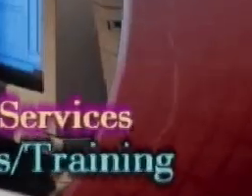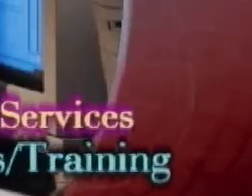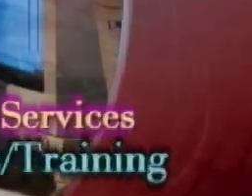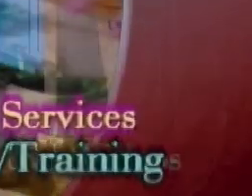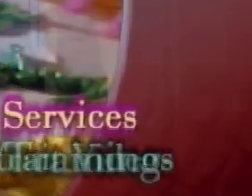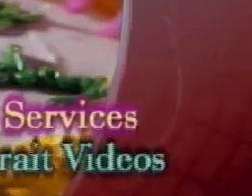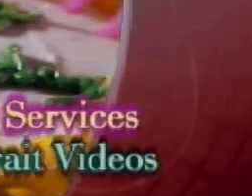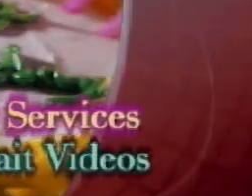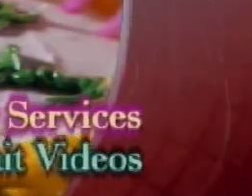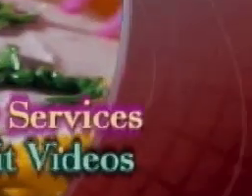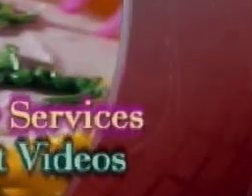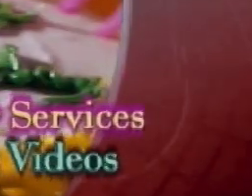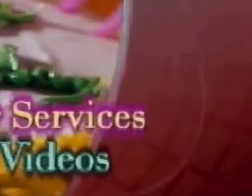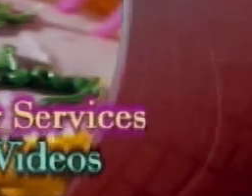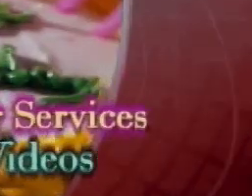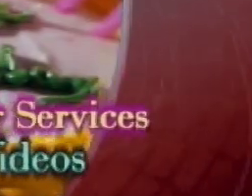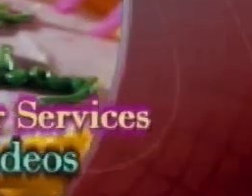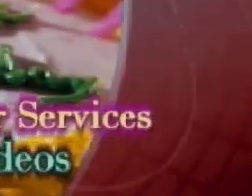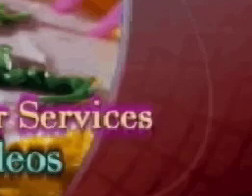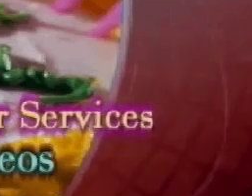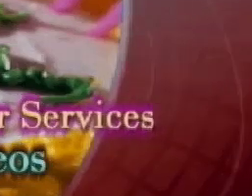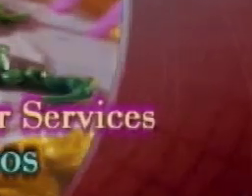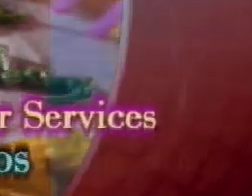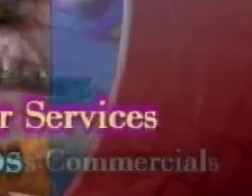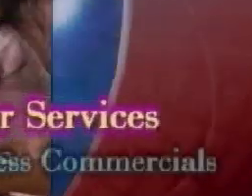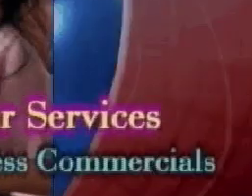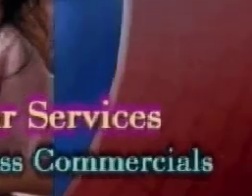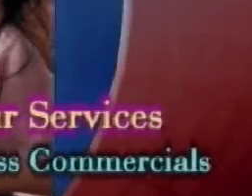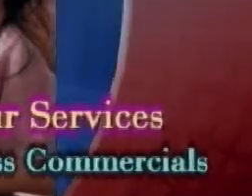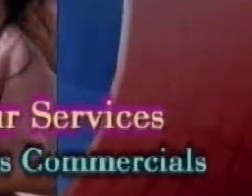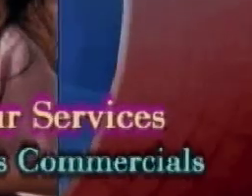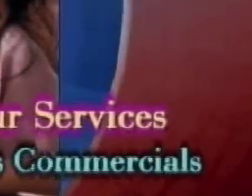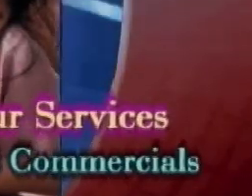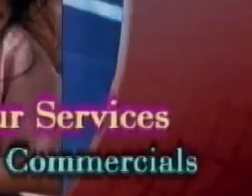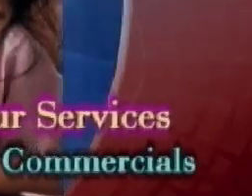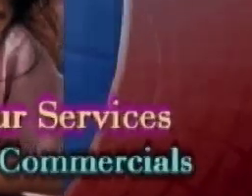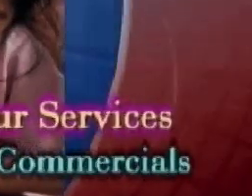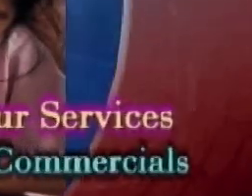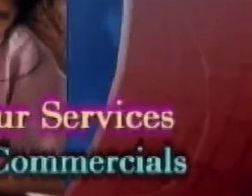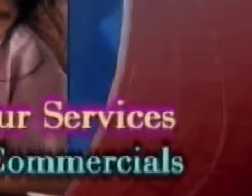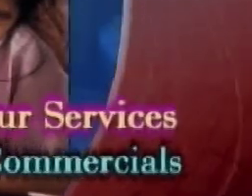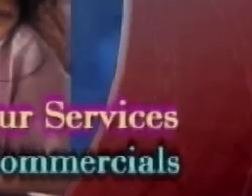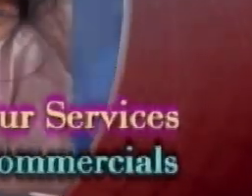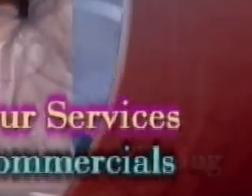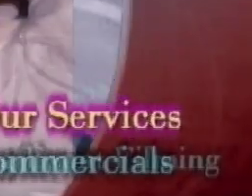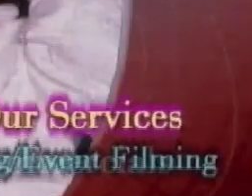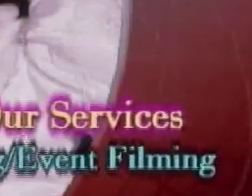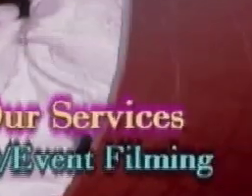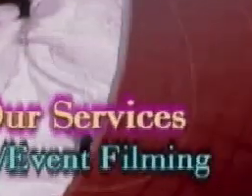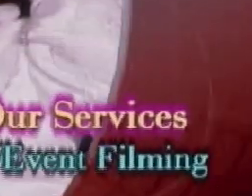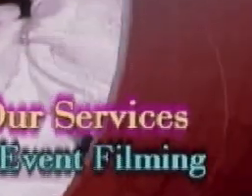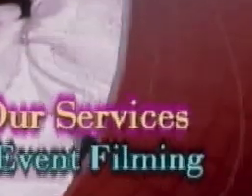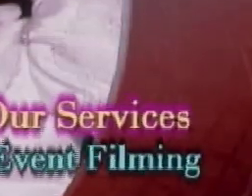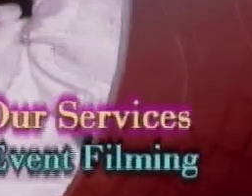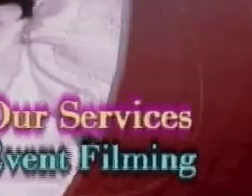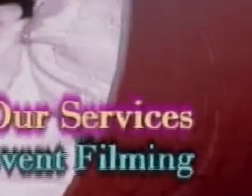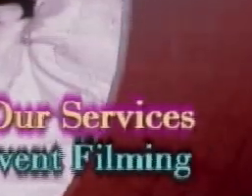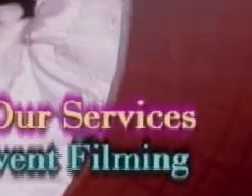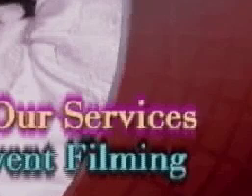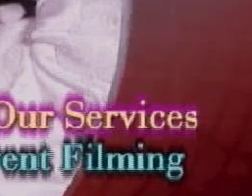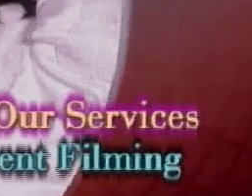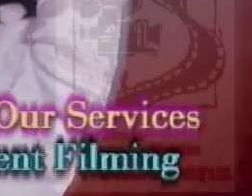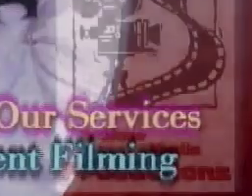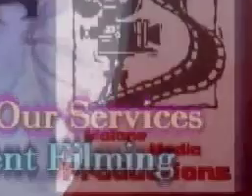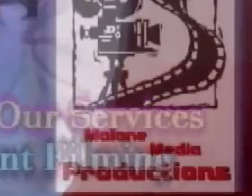and training, portrait videos for all your precious moments, church and business commercials, as well as four-camera wedding and event